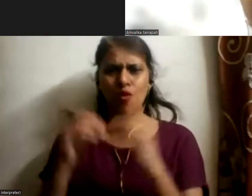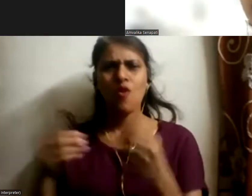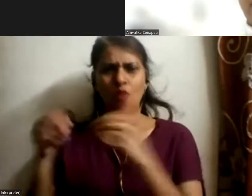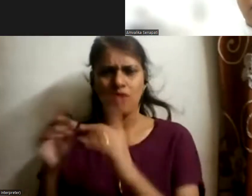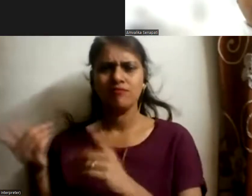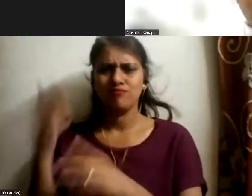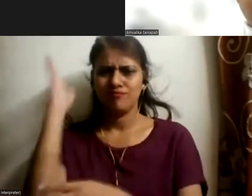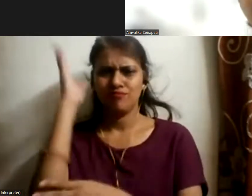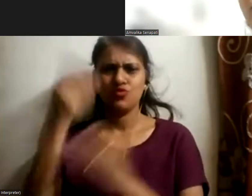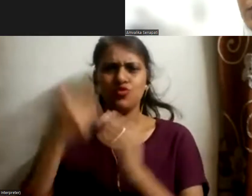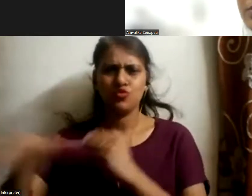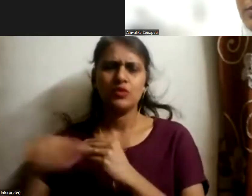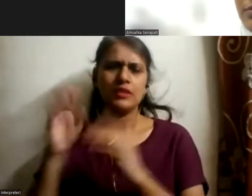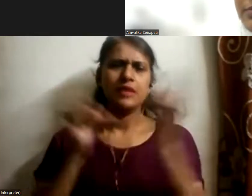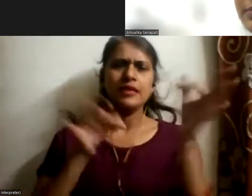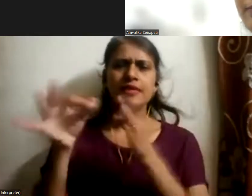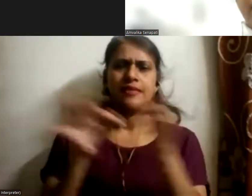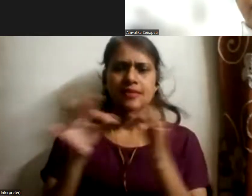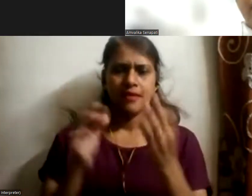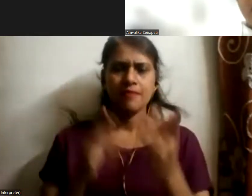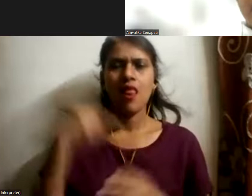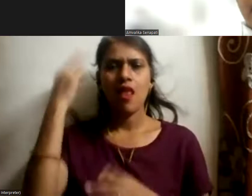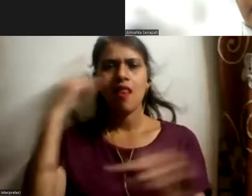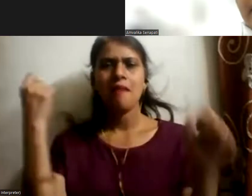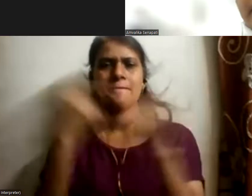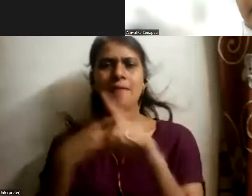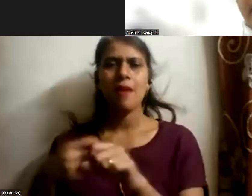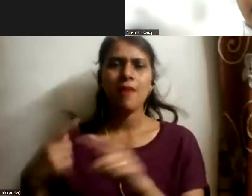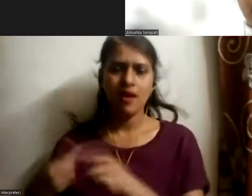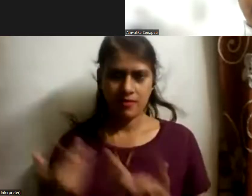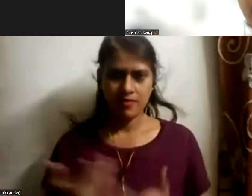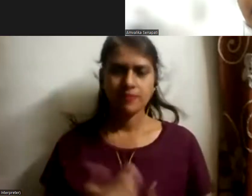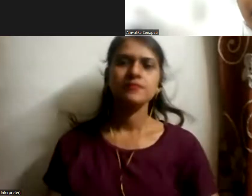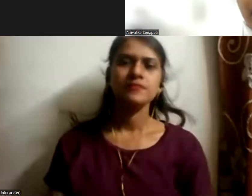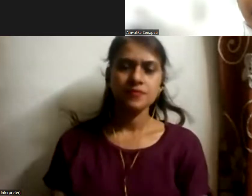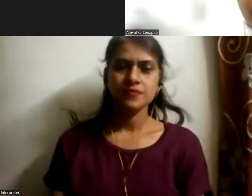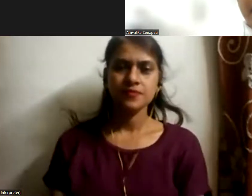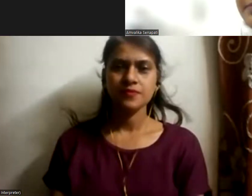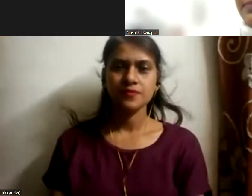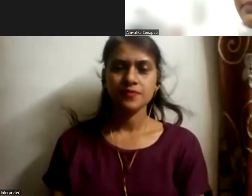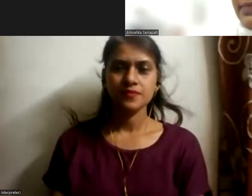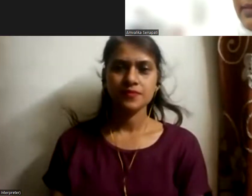design and reasonable accommodation, if I'm not mistaken.